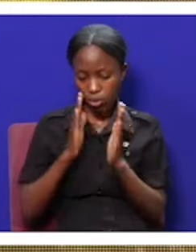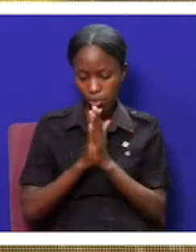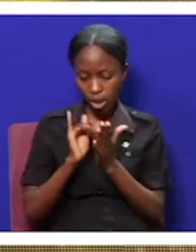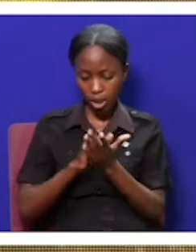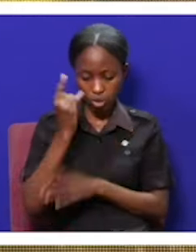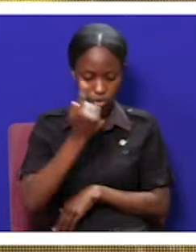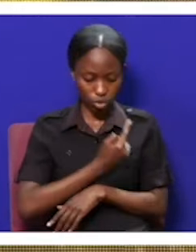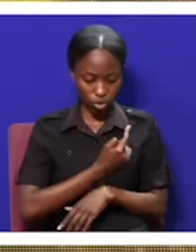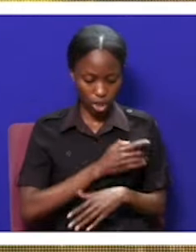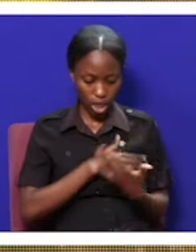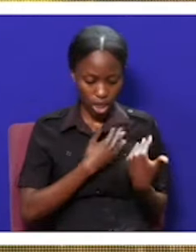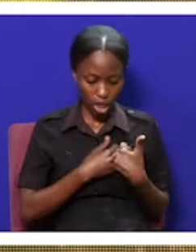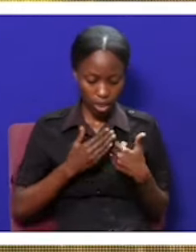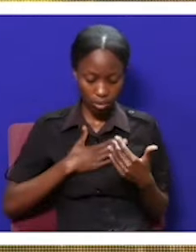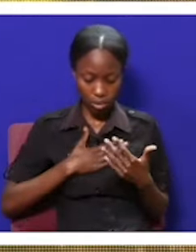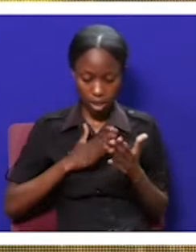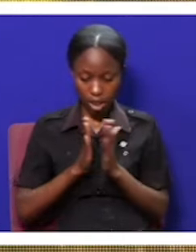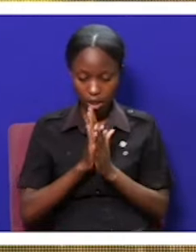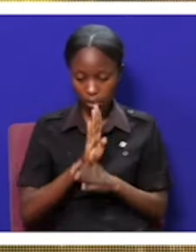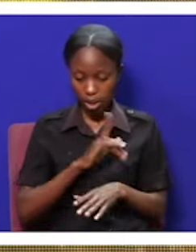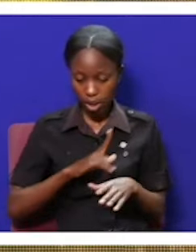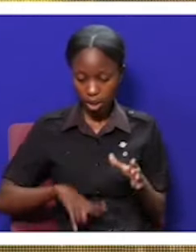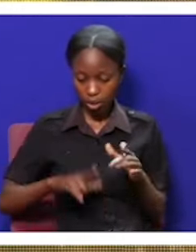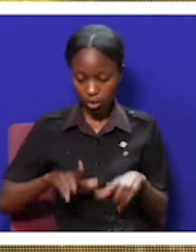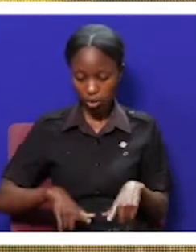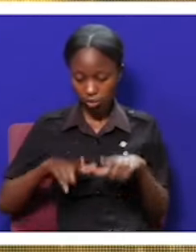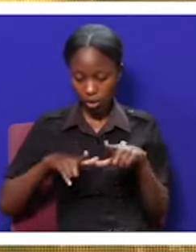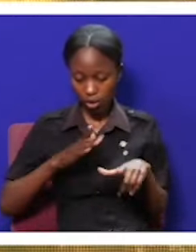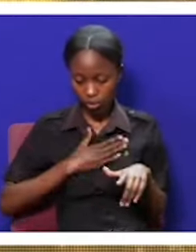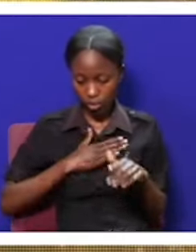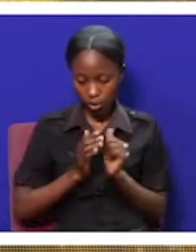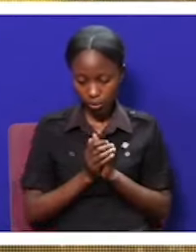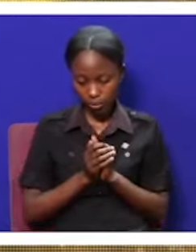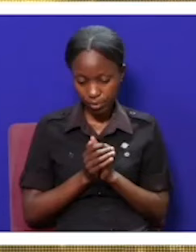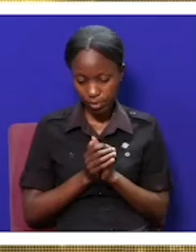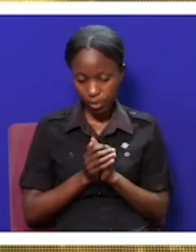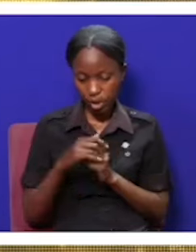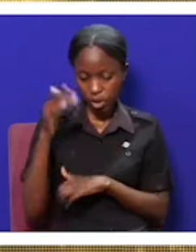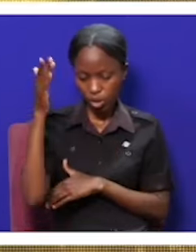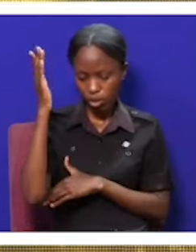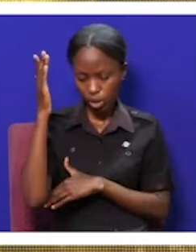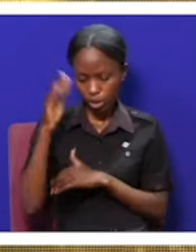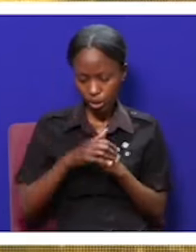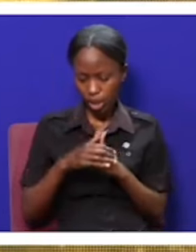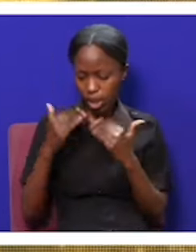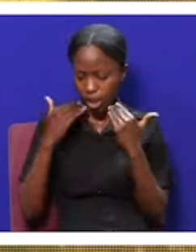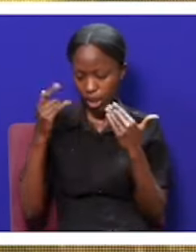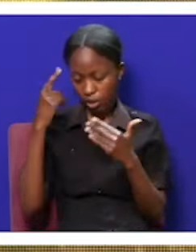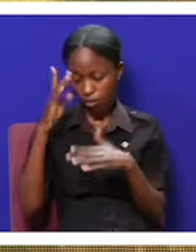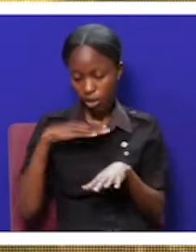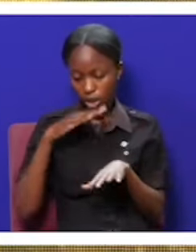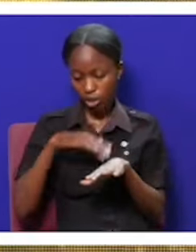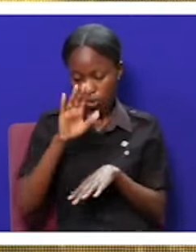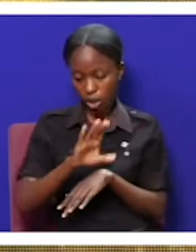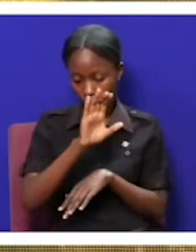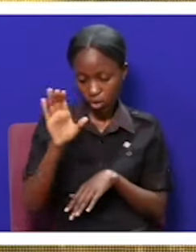come into my heart and be the Lord of my life. God, thank you for dying on the